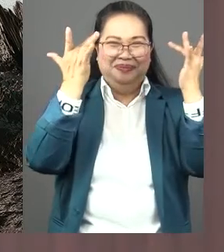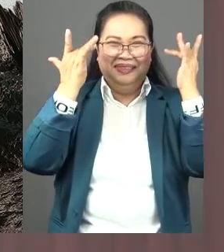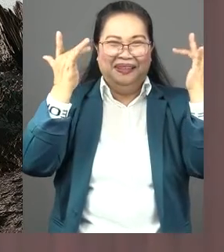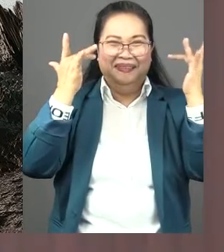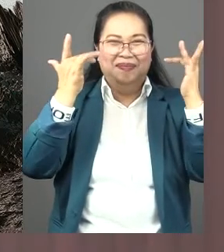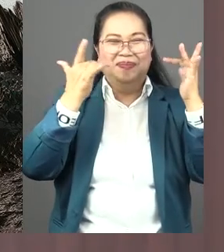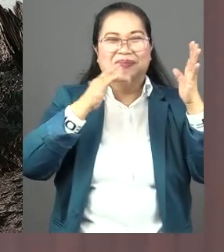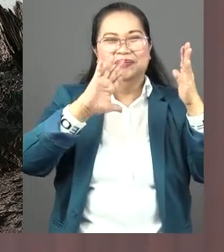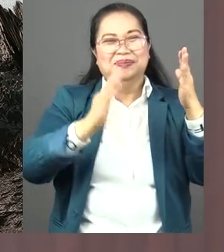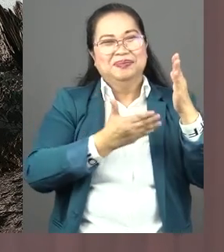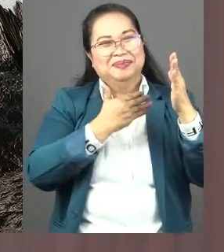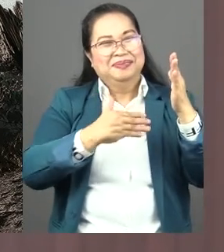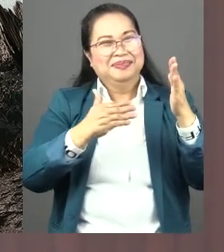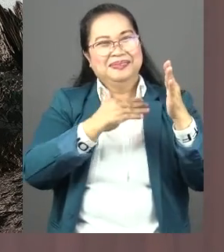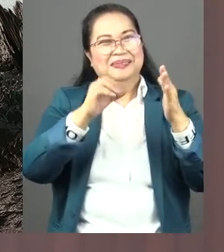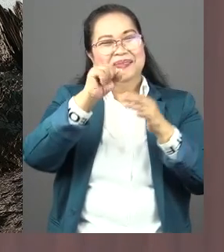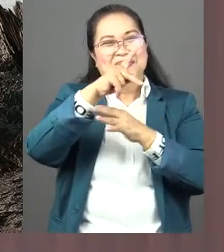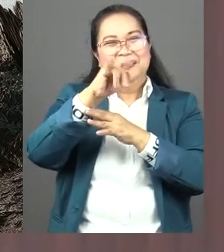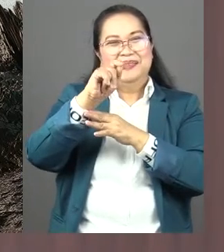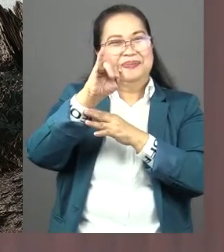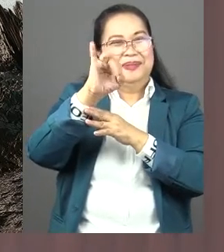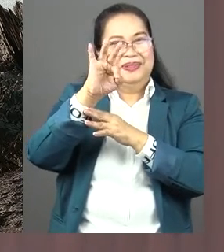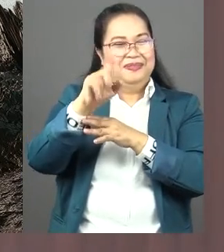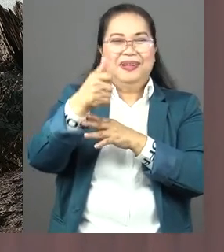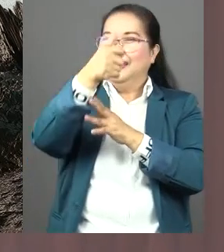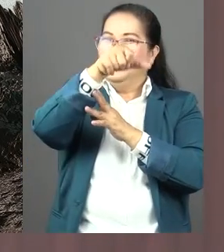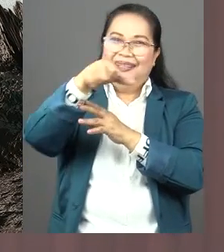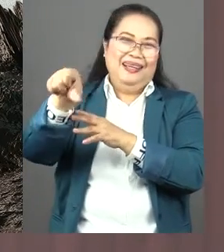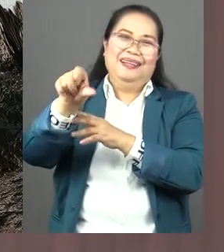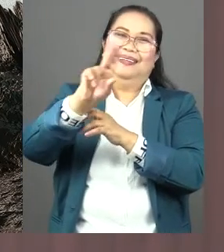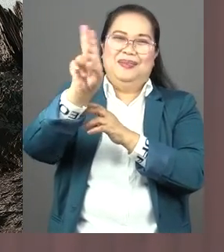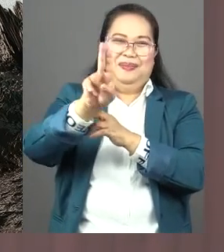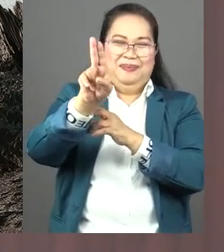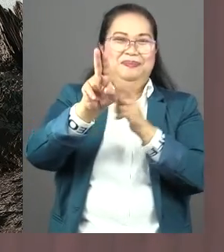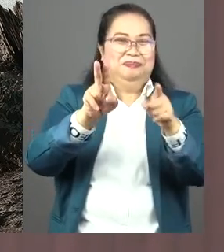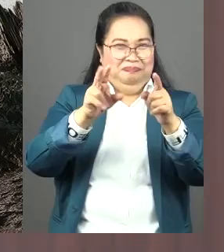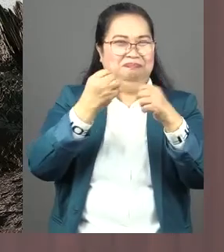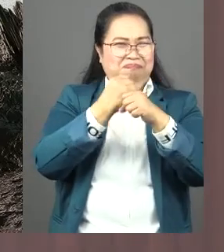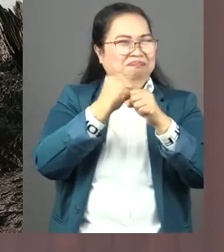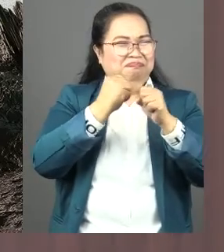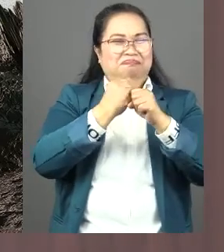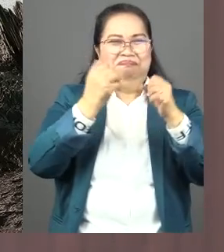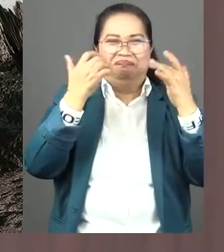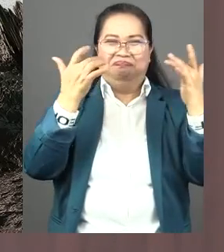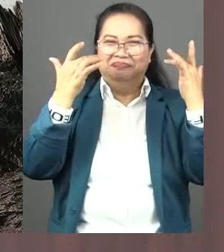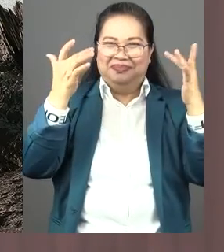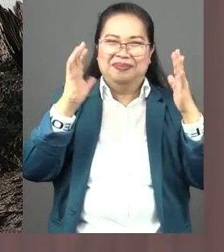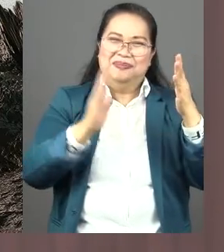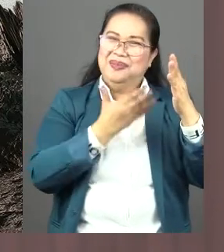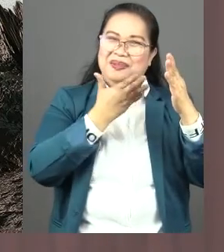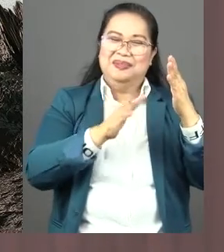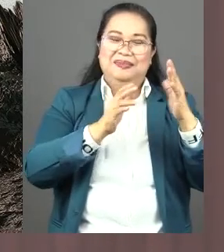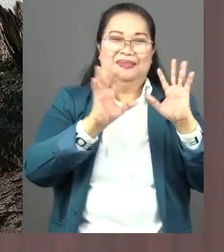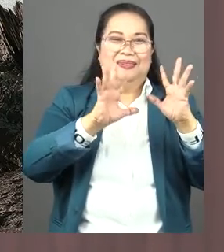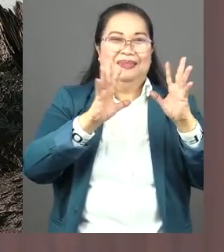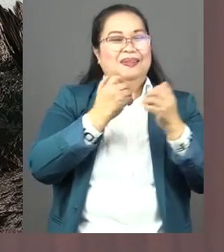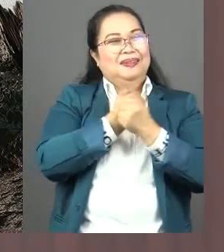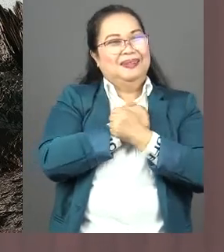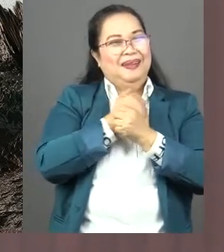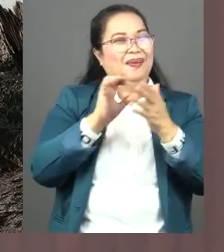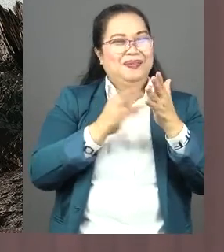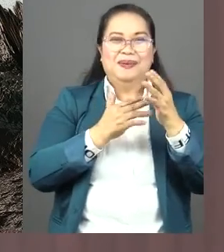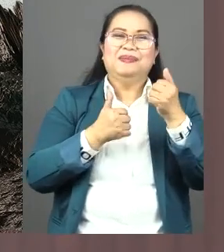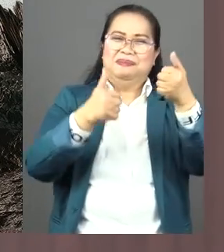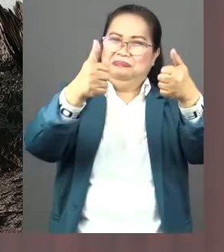your Spotify, whatever you use. Just make sure there's some of it. Nothing wrong with love song. Go